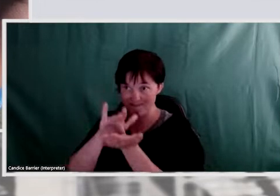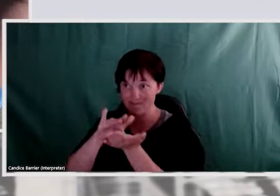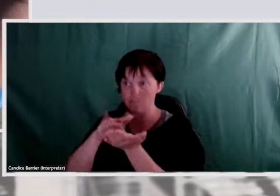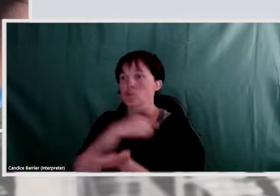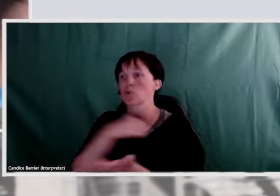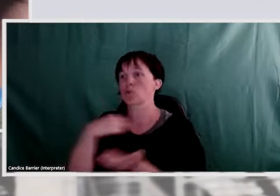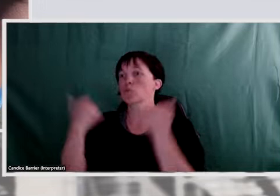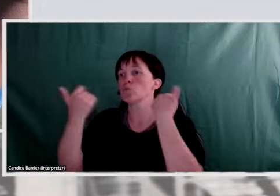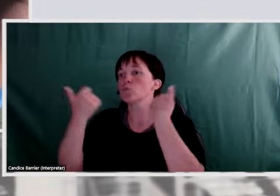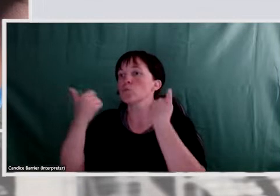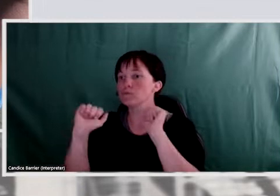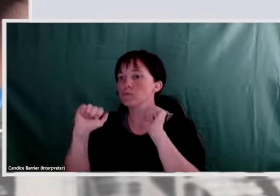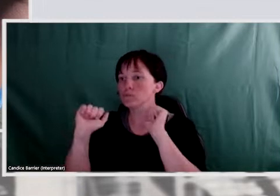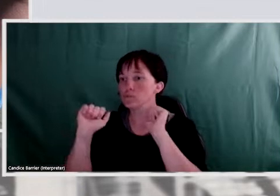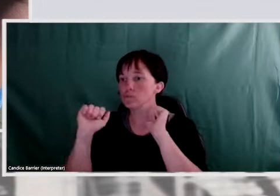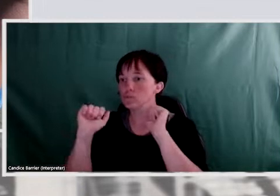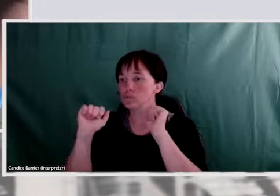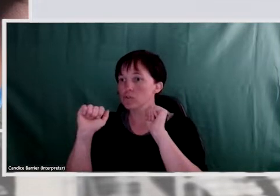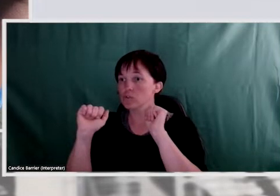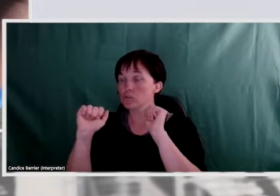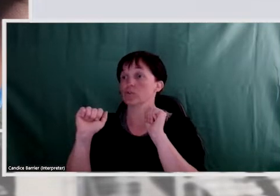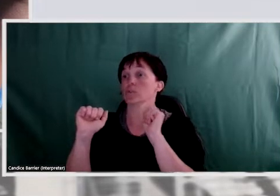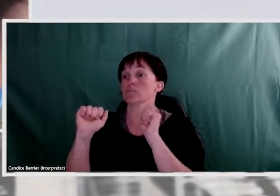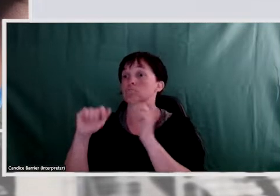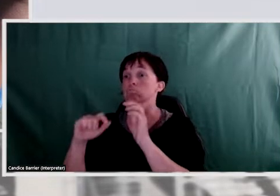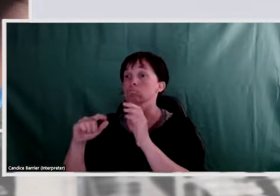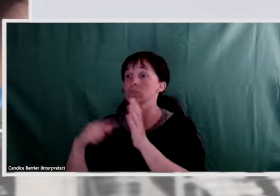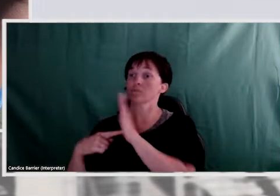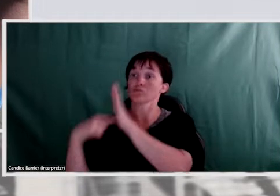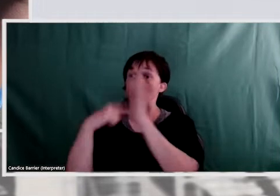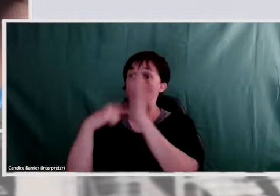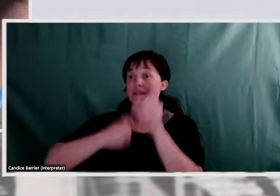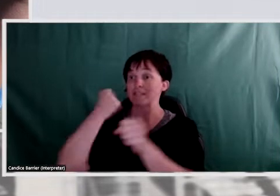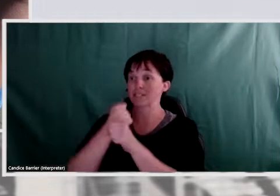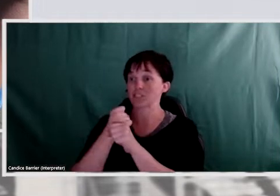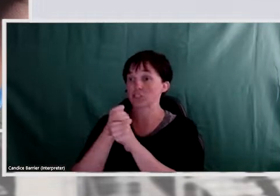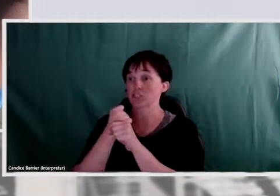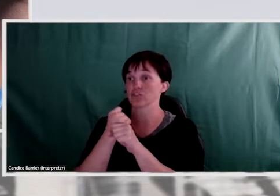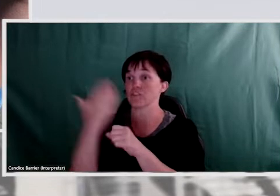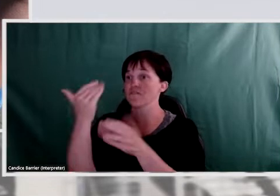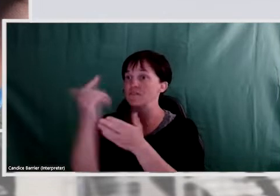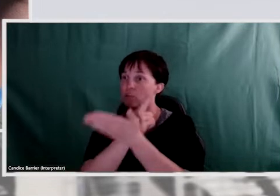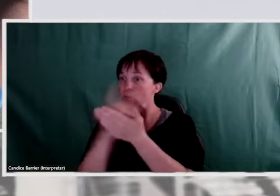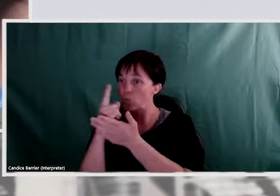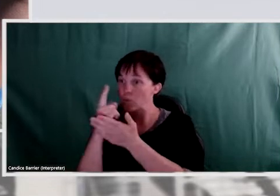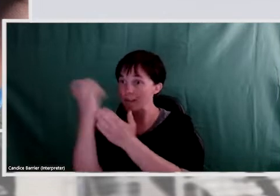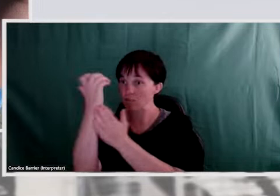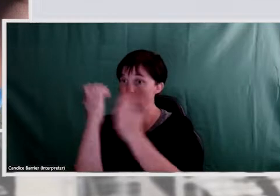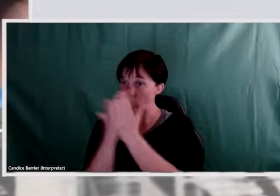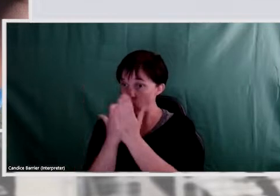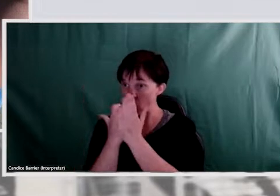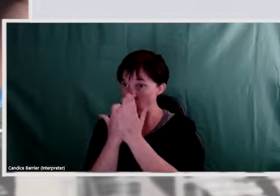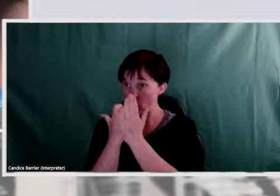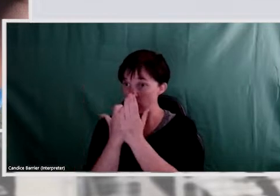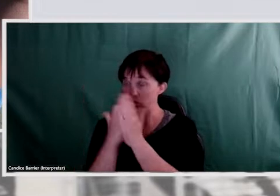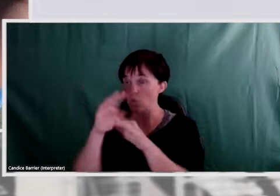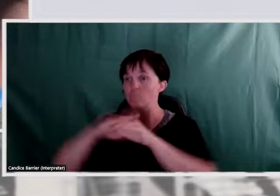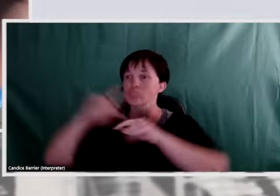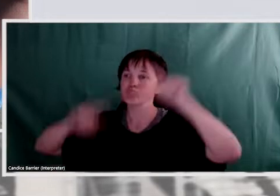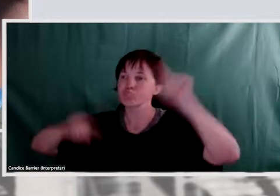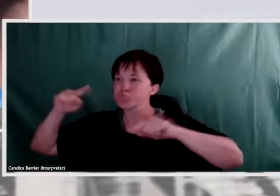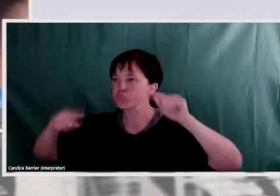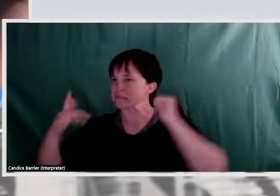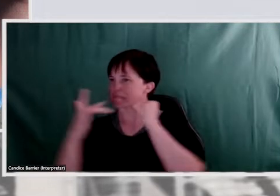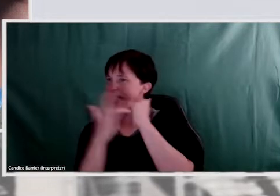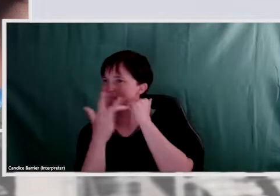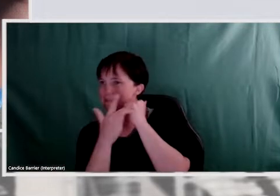could pilot this year a 15-week course on various